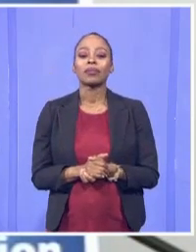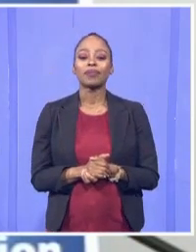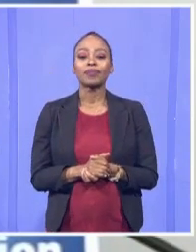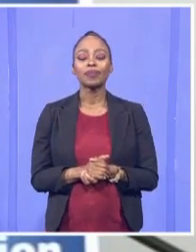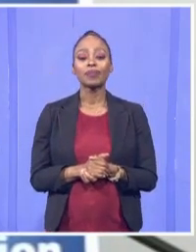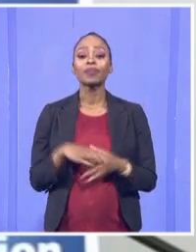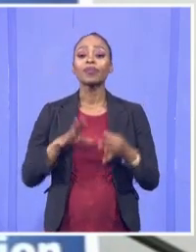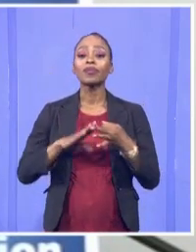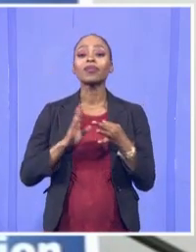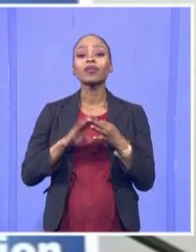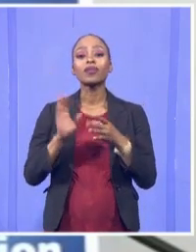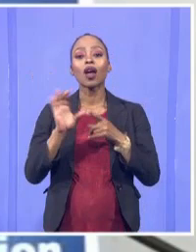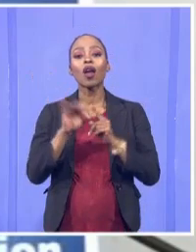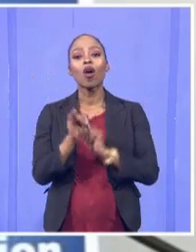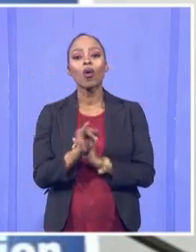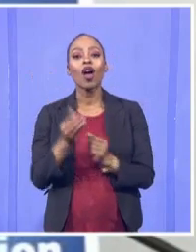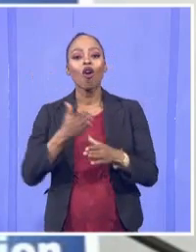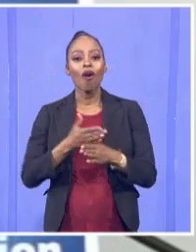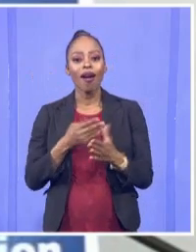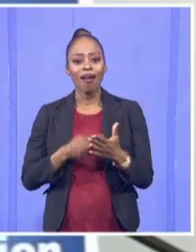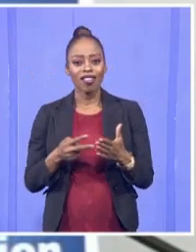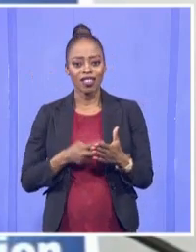The third criteria is work address.